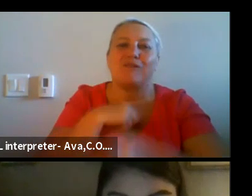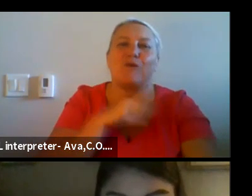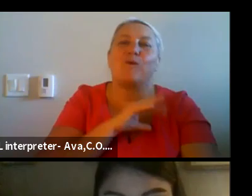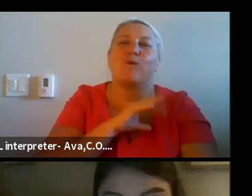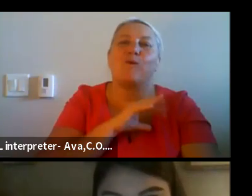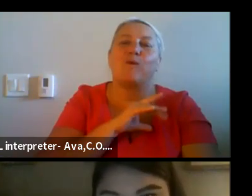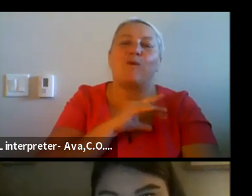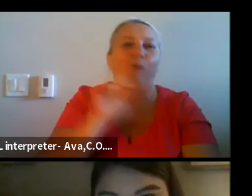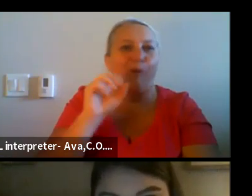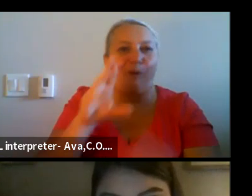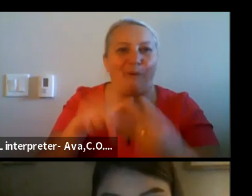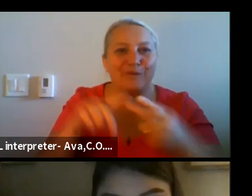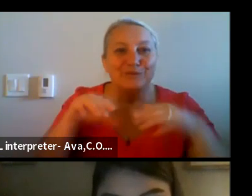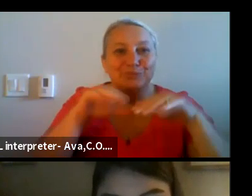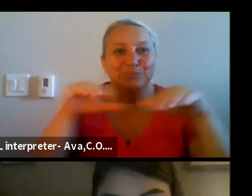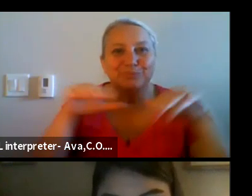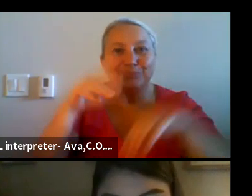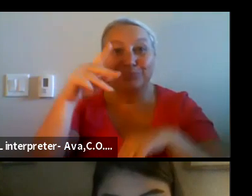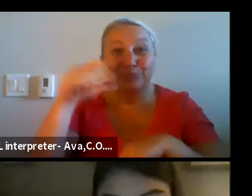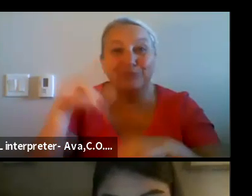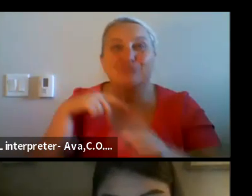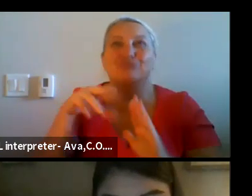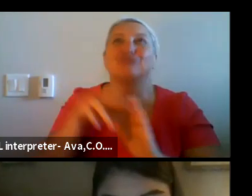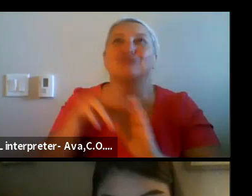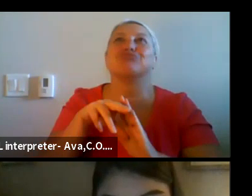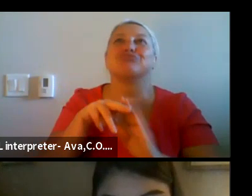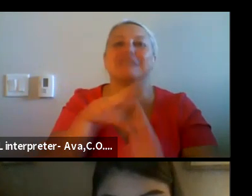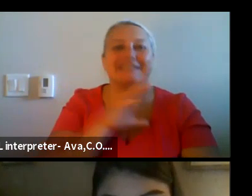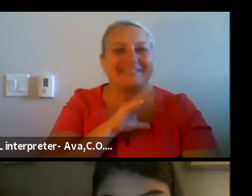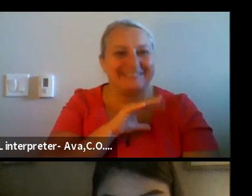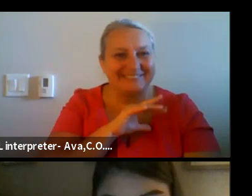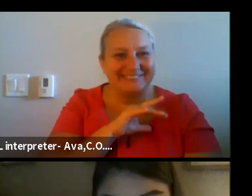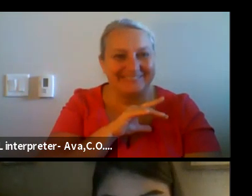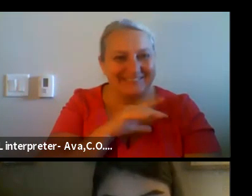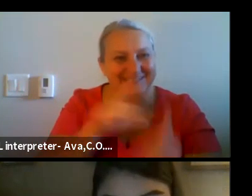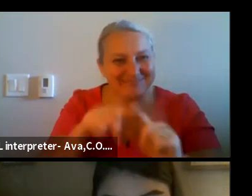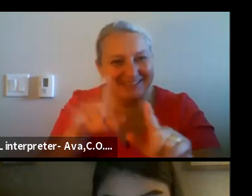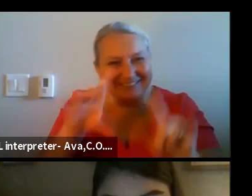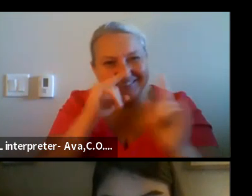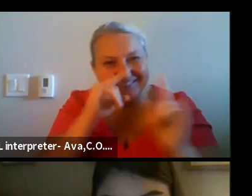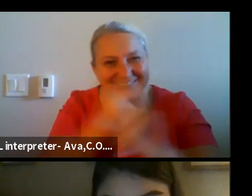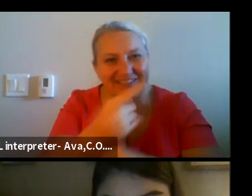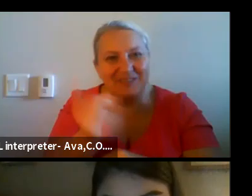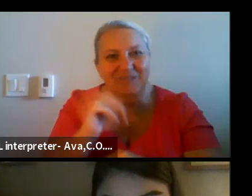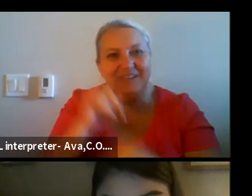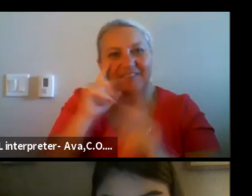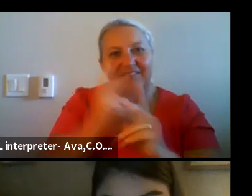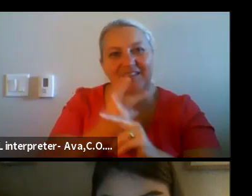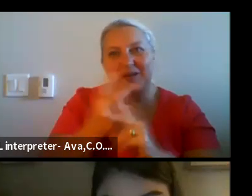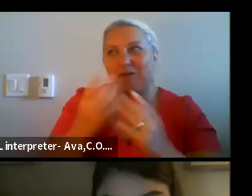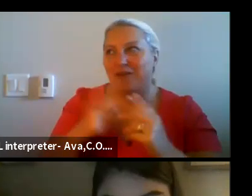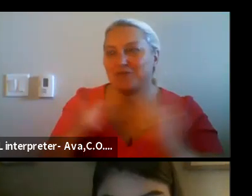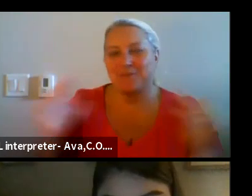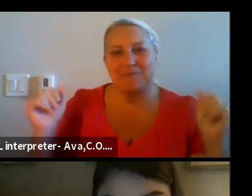and it's interesting that while we need to retreat to these spaces of safety,